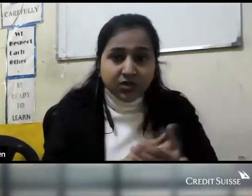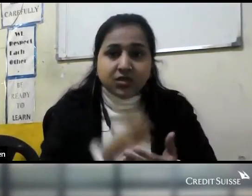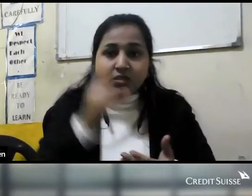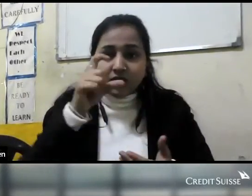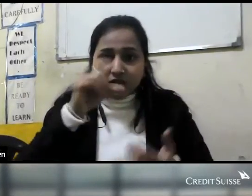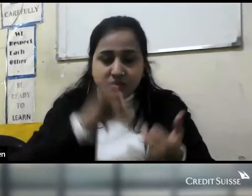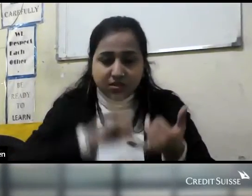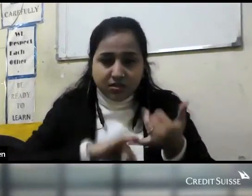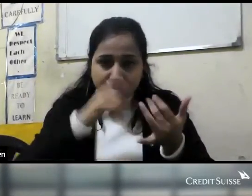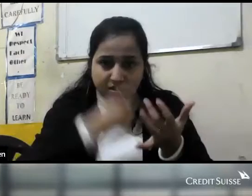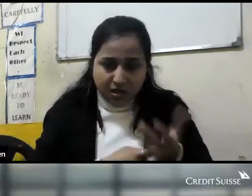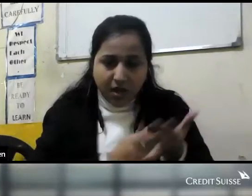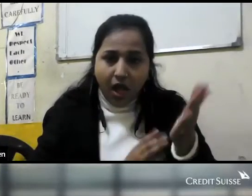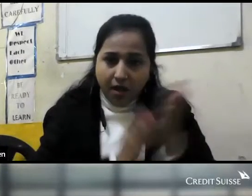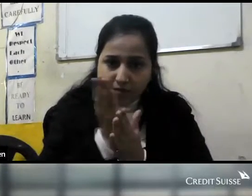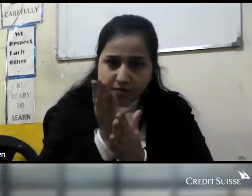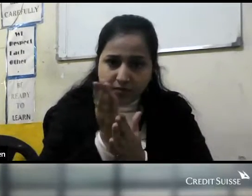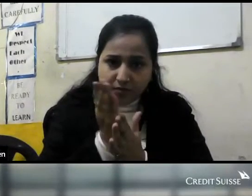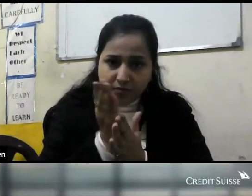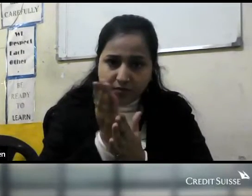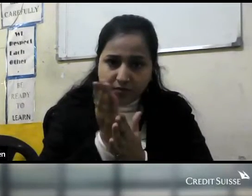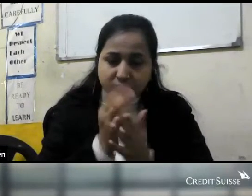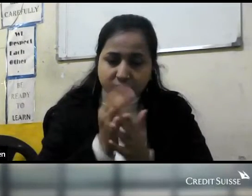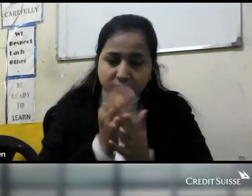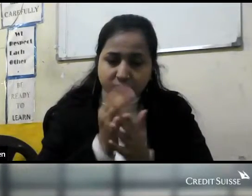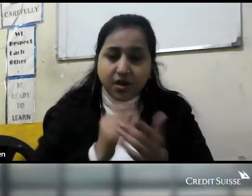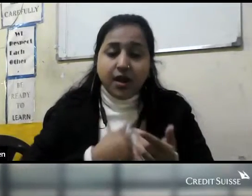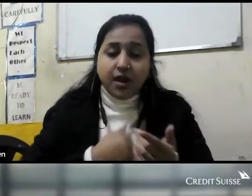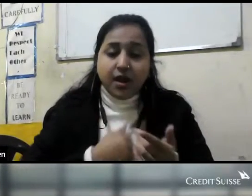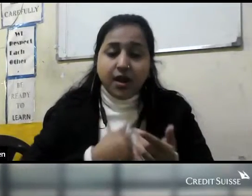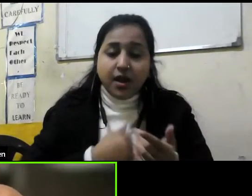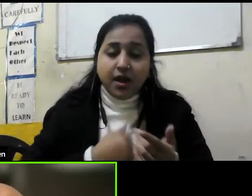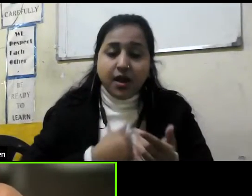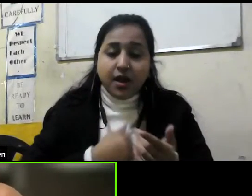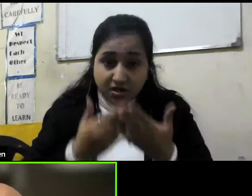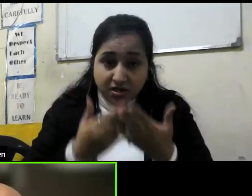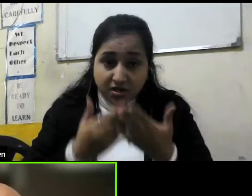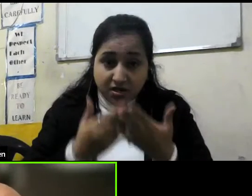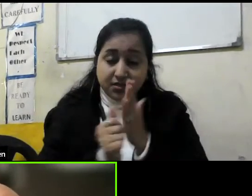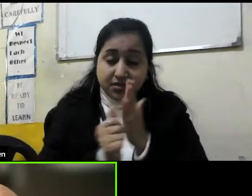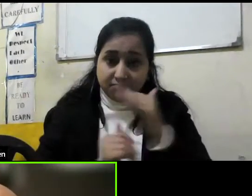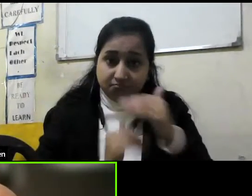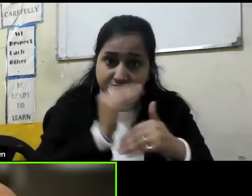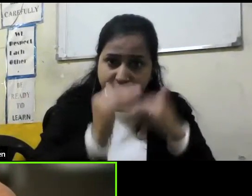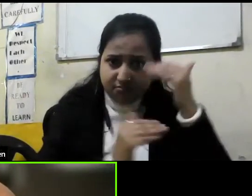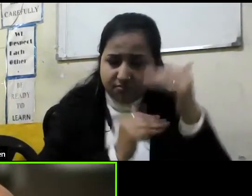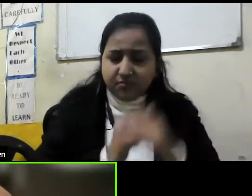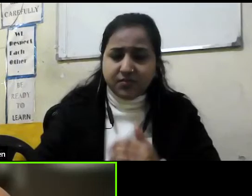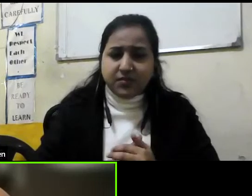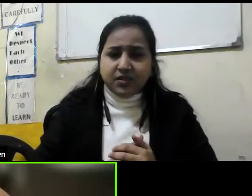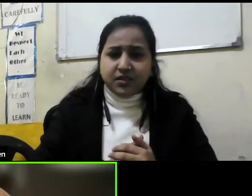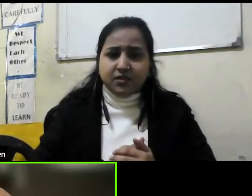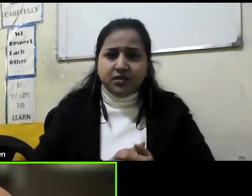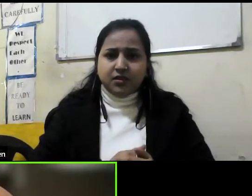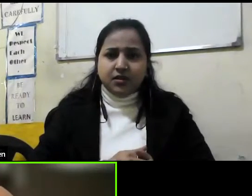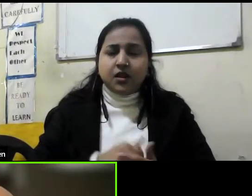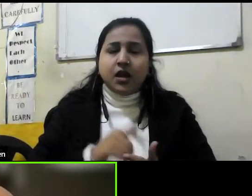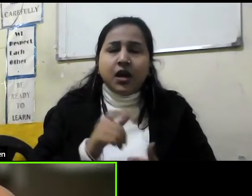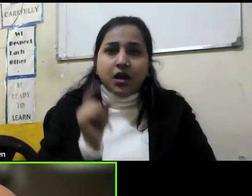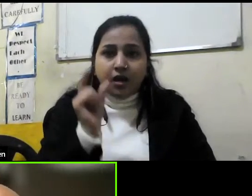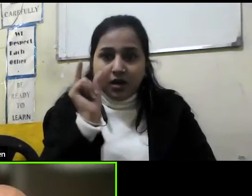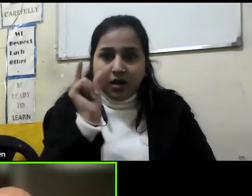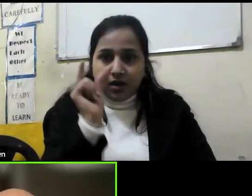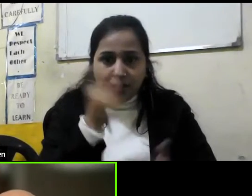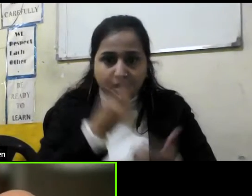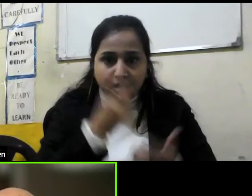and approach, our education and livelihood projects are aimed at addressing urban poverty.